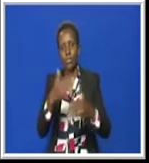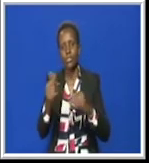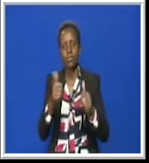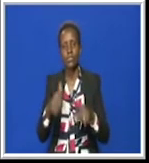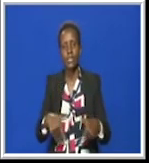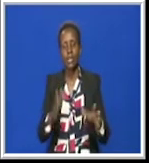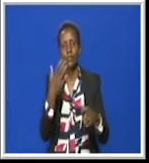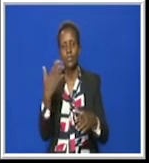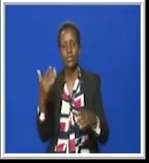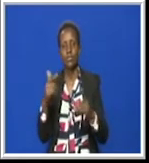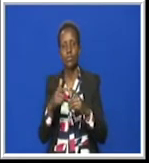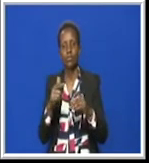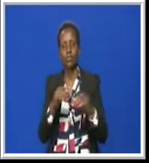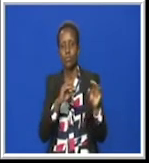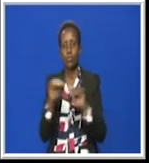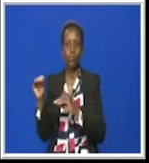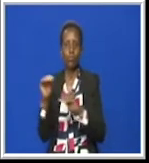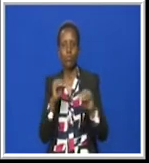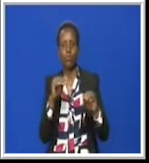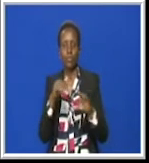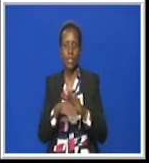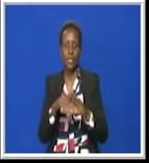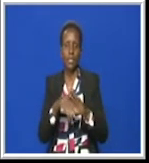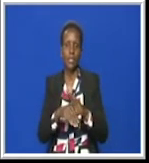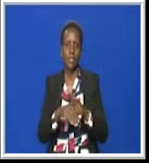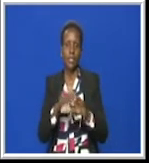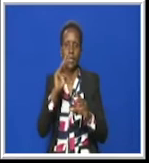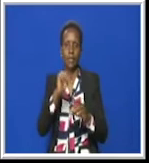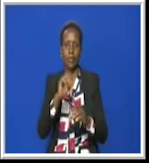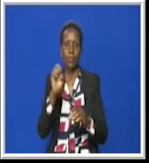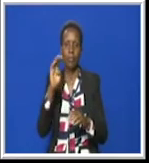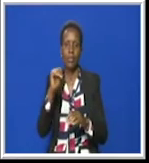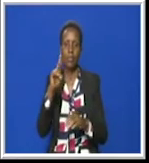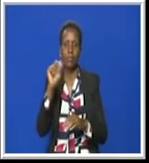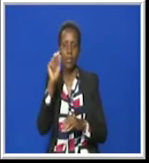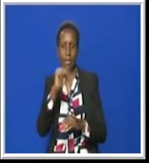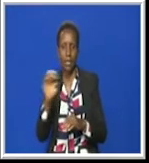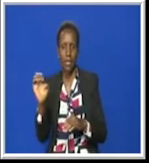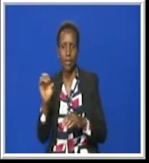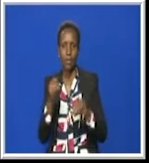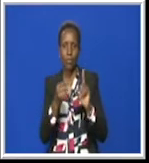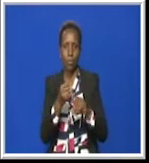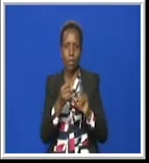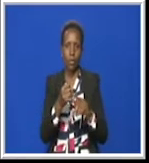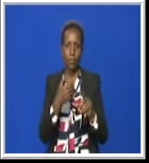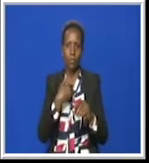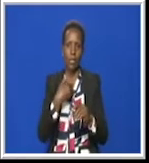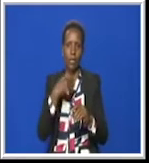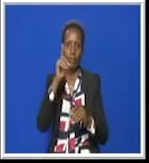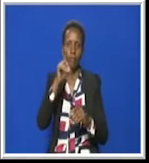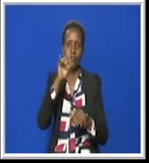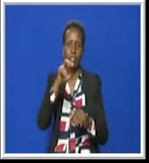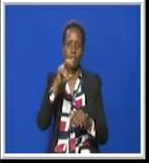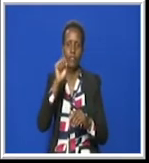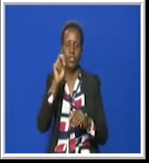a semipermeable membrane. So there are three physiological processes. One, we have diffusion, we have